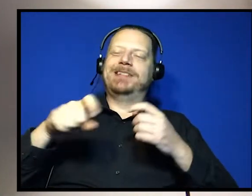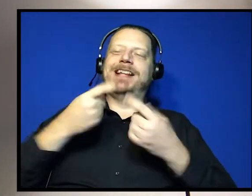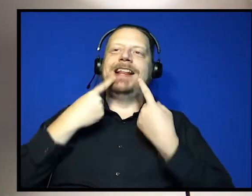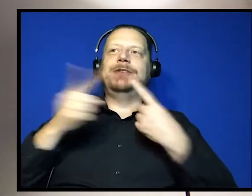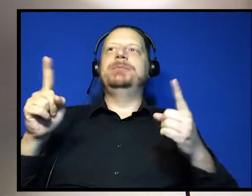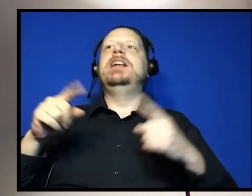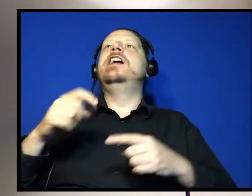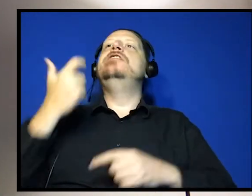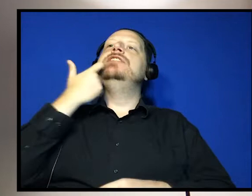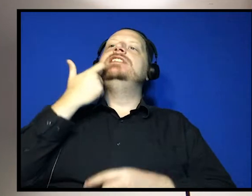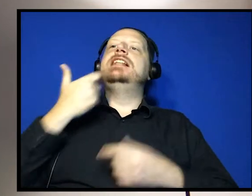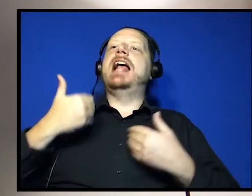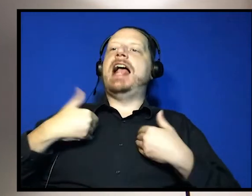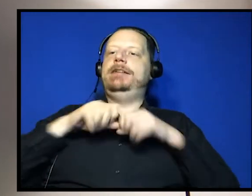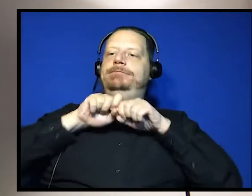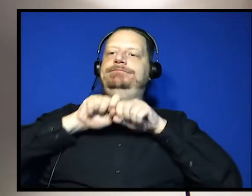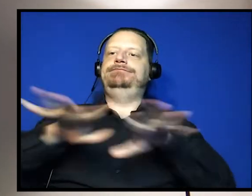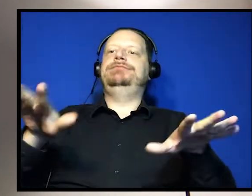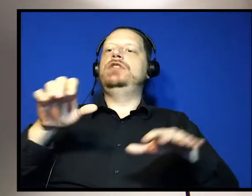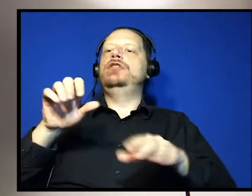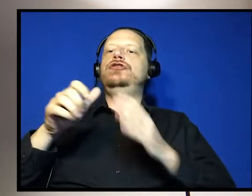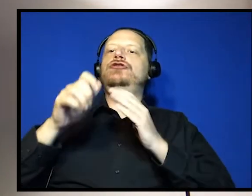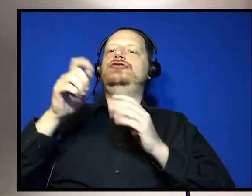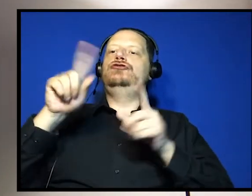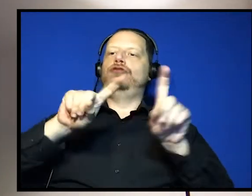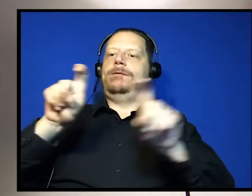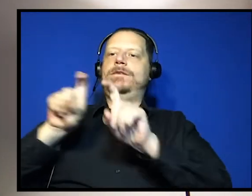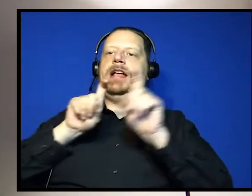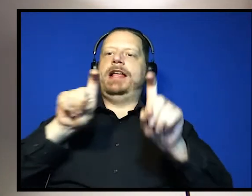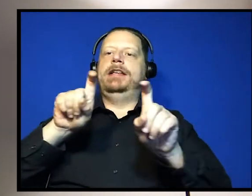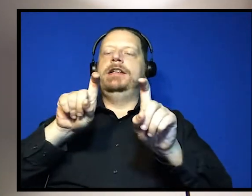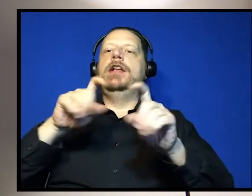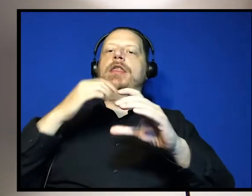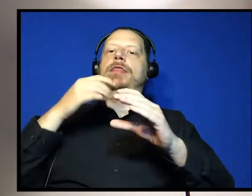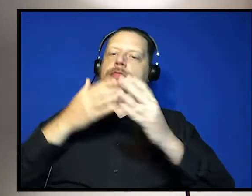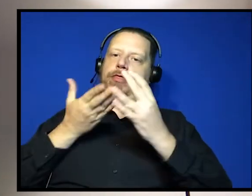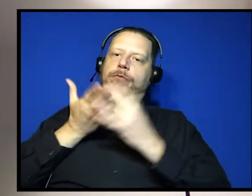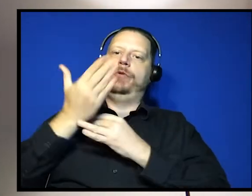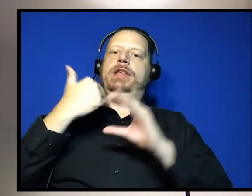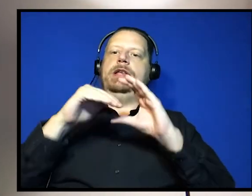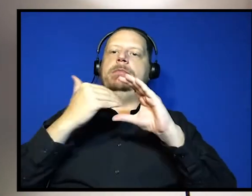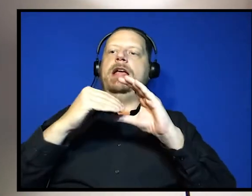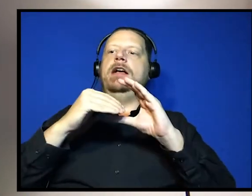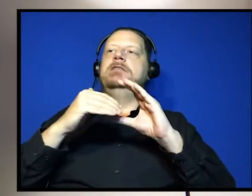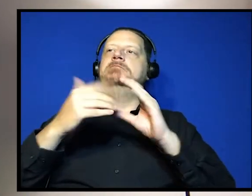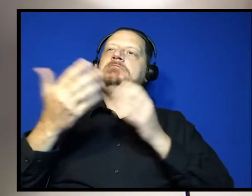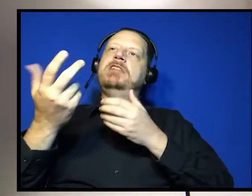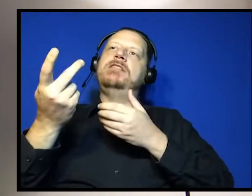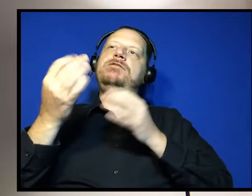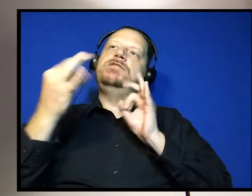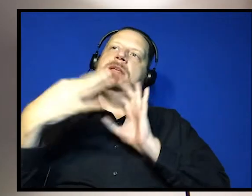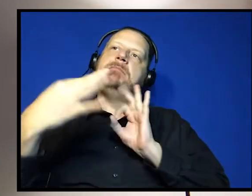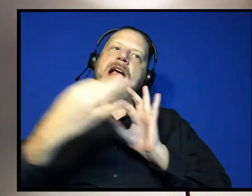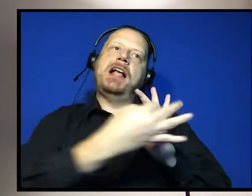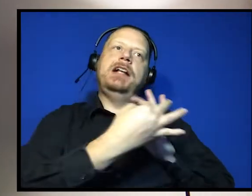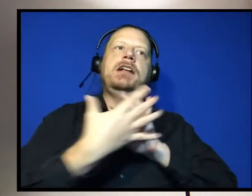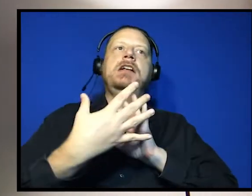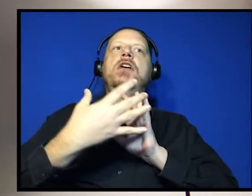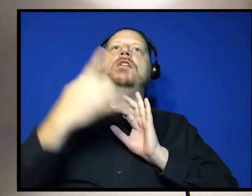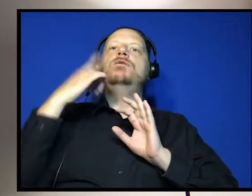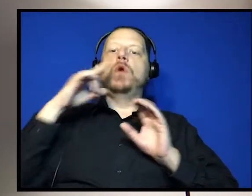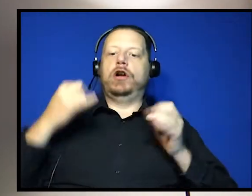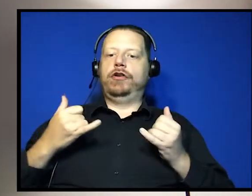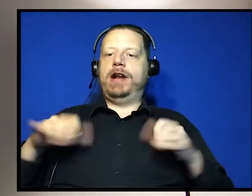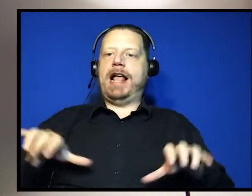Washington members were sent a survey by email. This survey asks for your input on our current activities and on options for the new